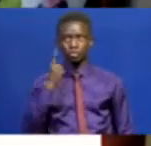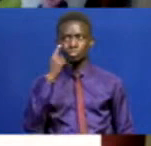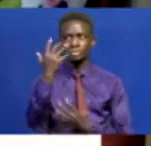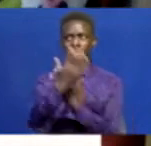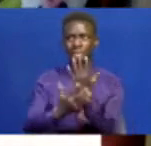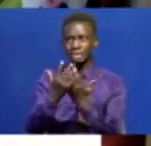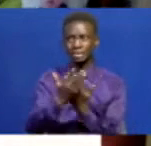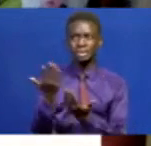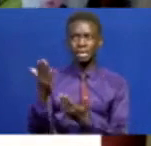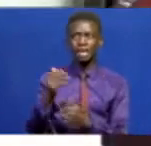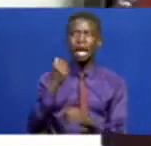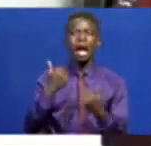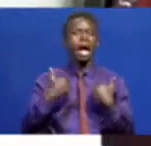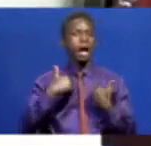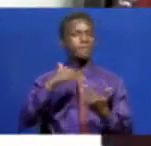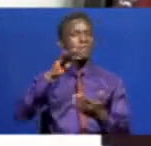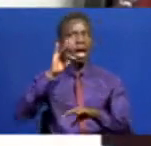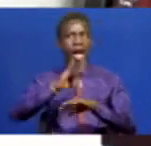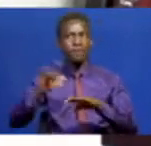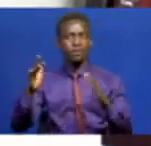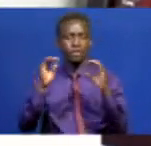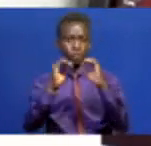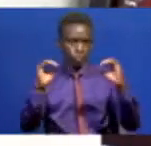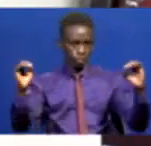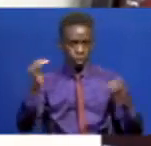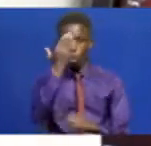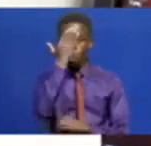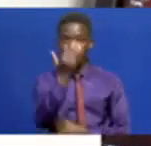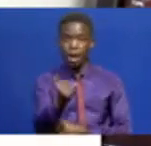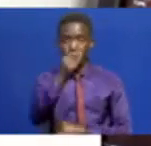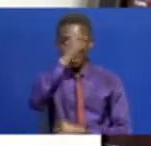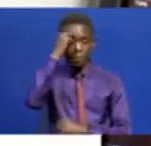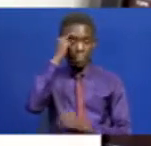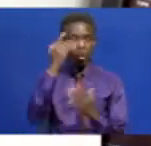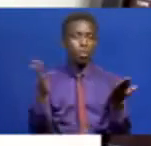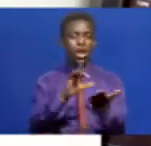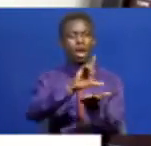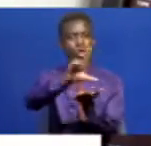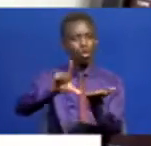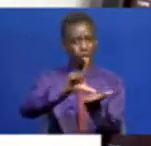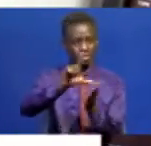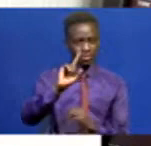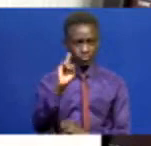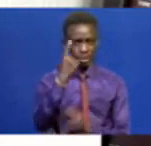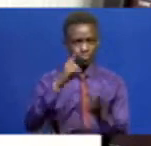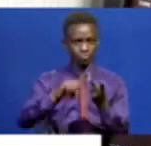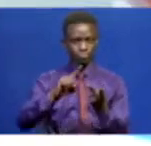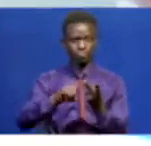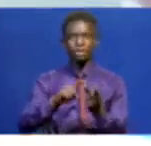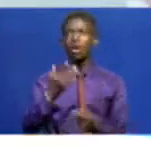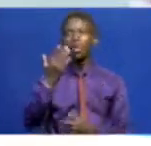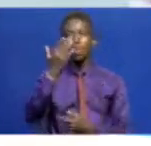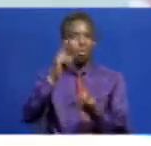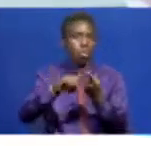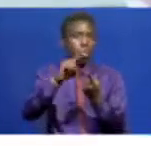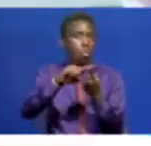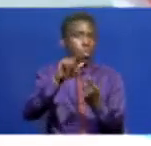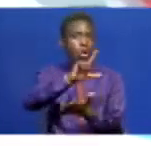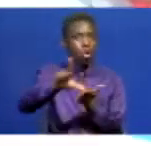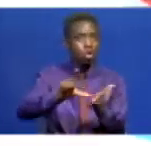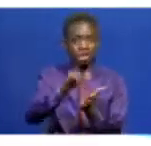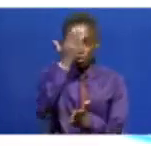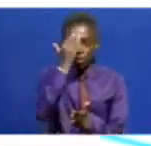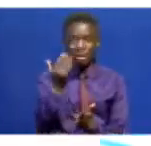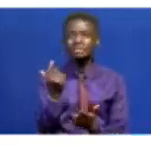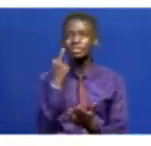been affected because of the location. I'm surrounded by students. We cannot hire someone